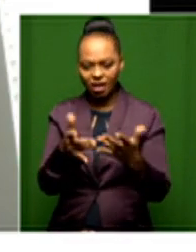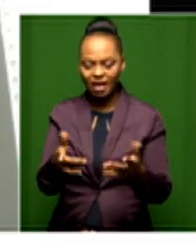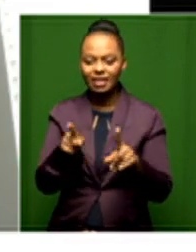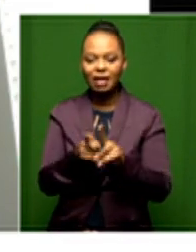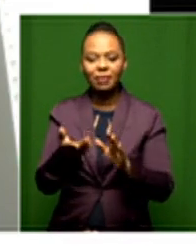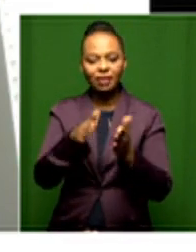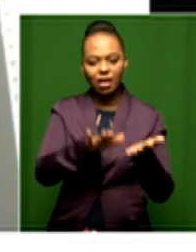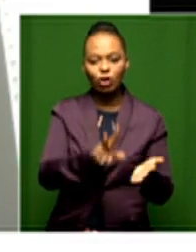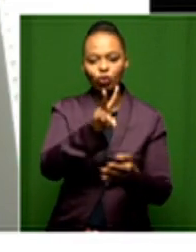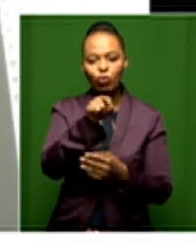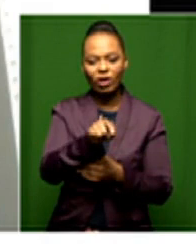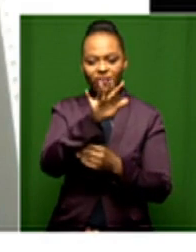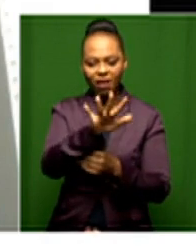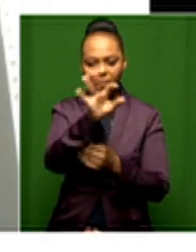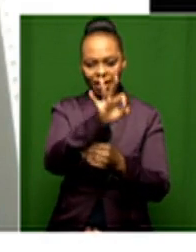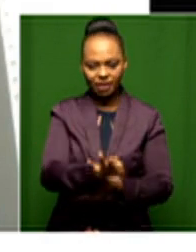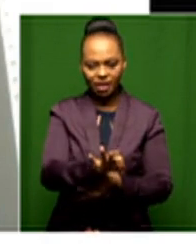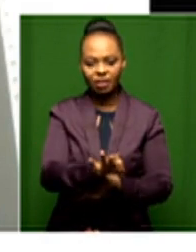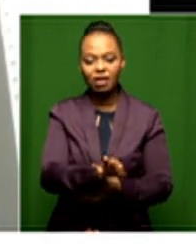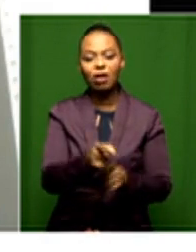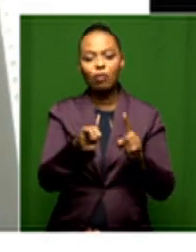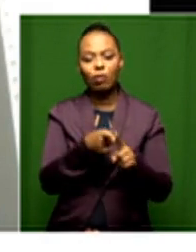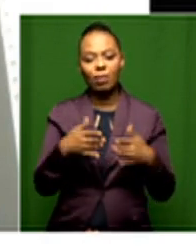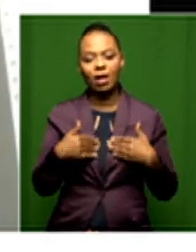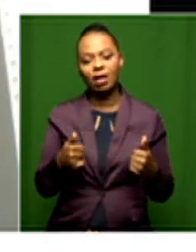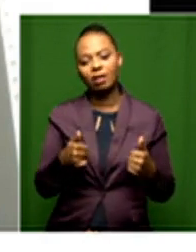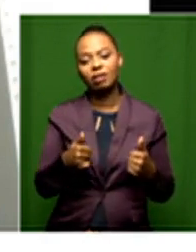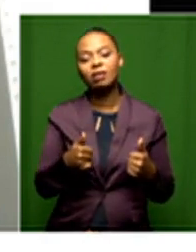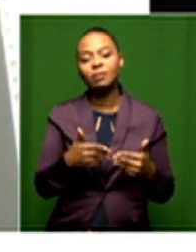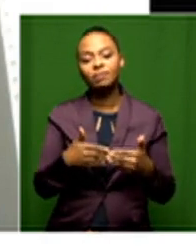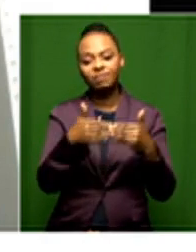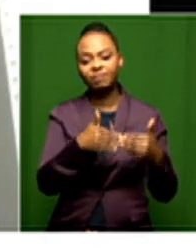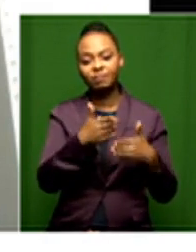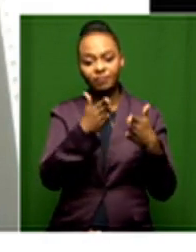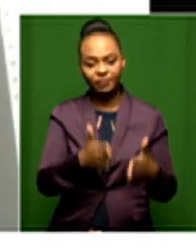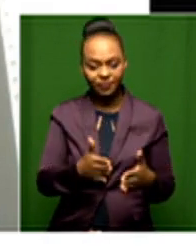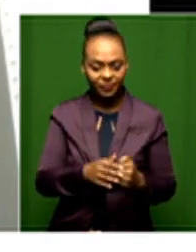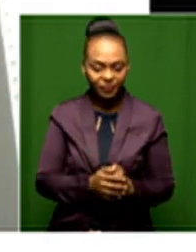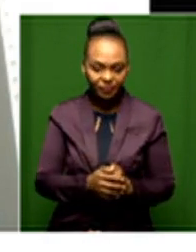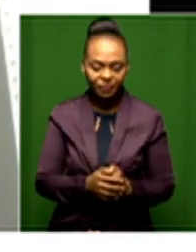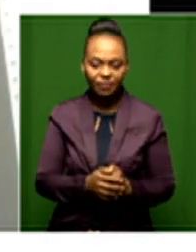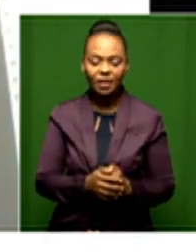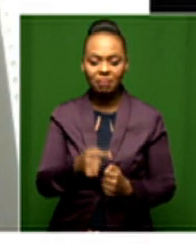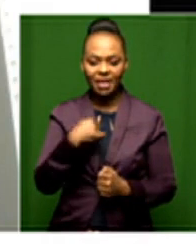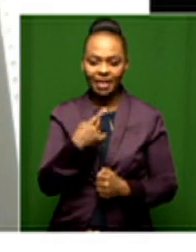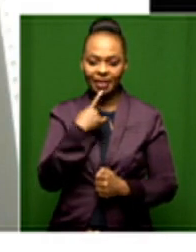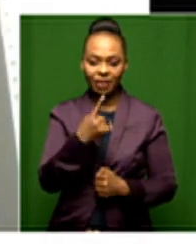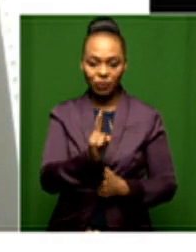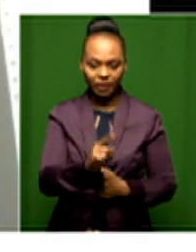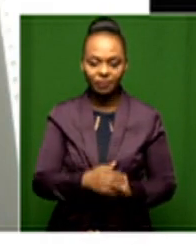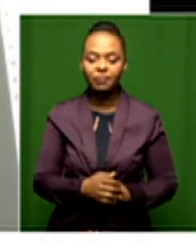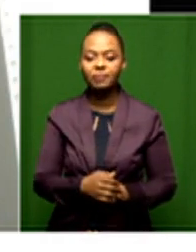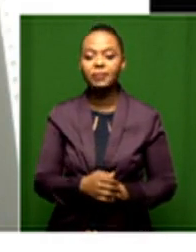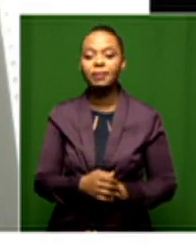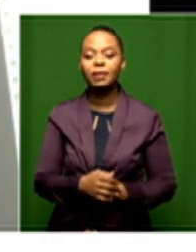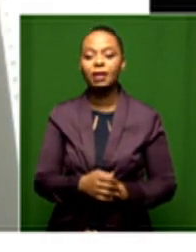around 2.5%. The death rate is also around the same. So essentially, what I'm saying to you, what is